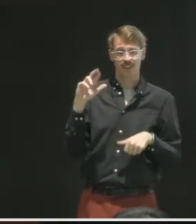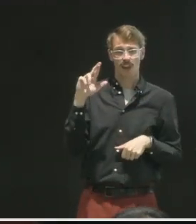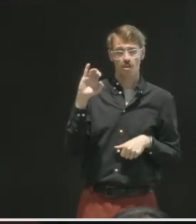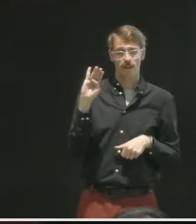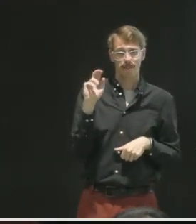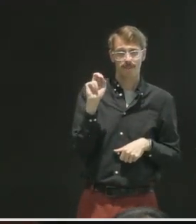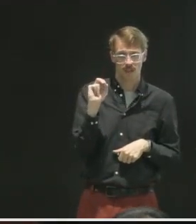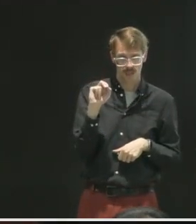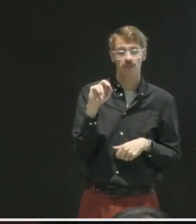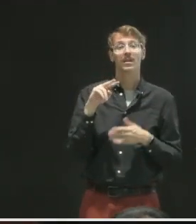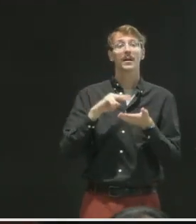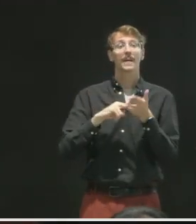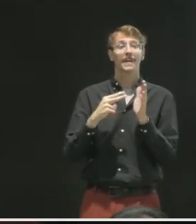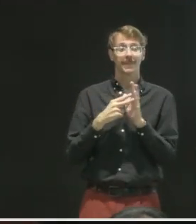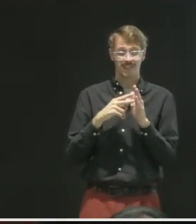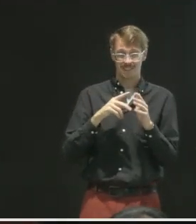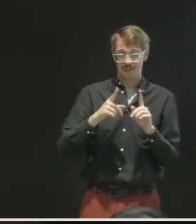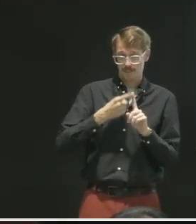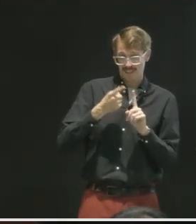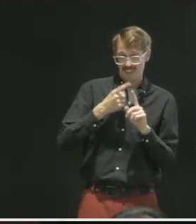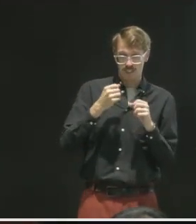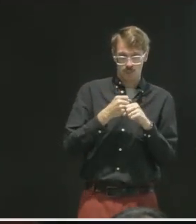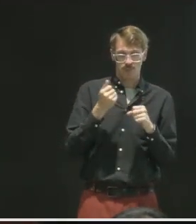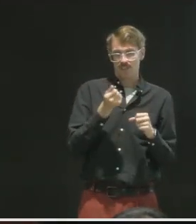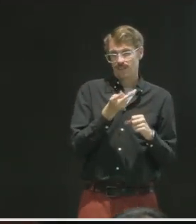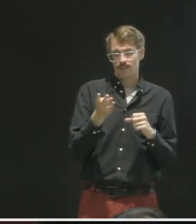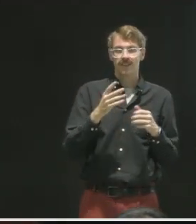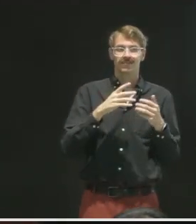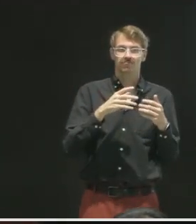it begins with, you asked me earlier about obstacles.